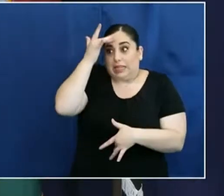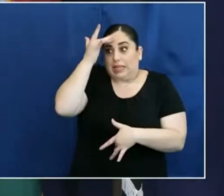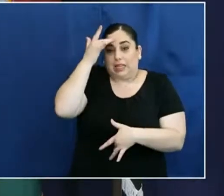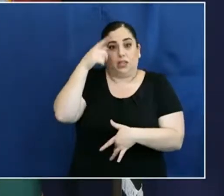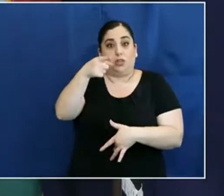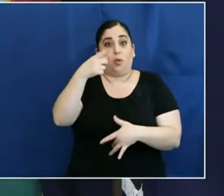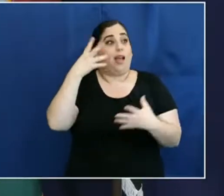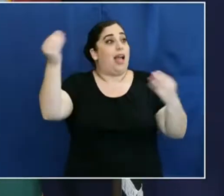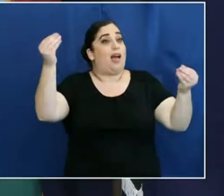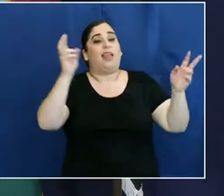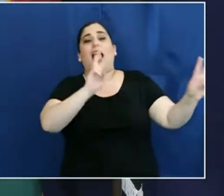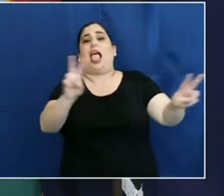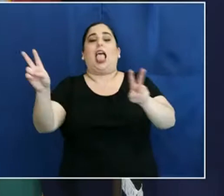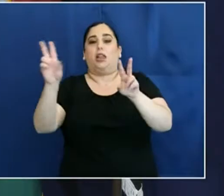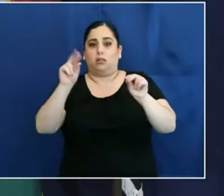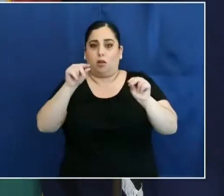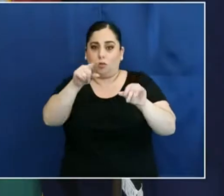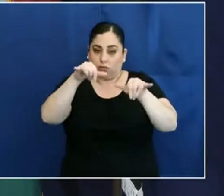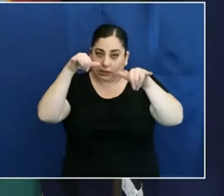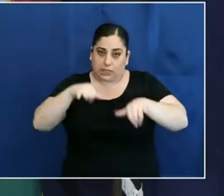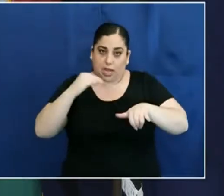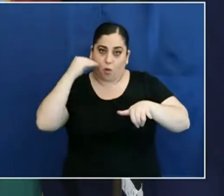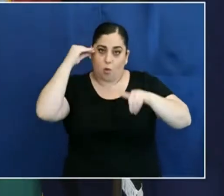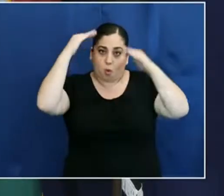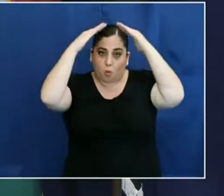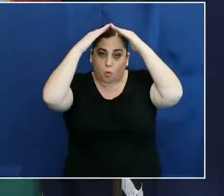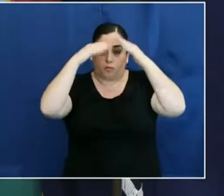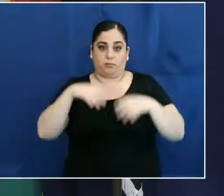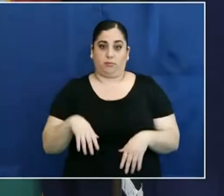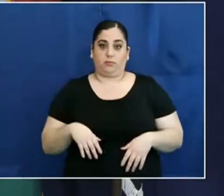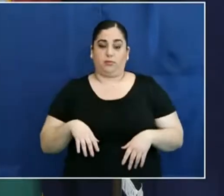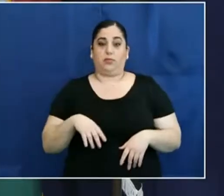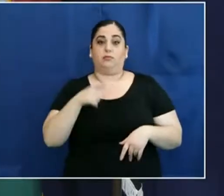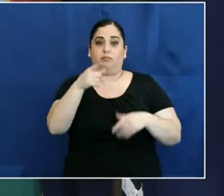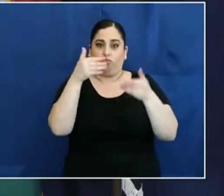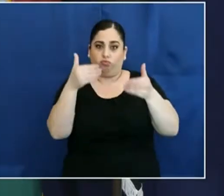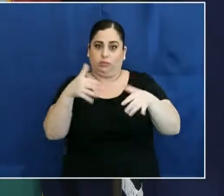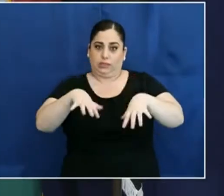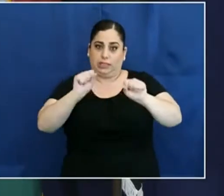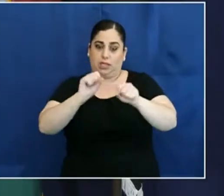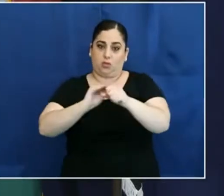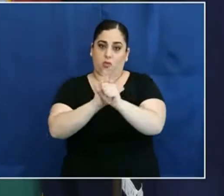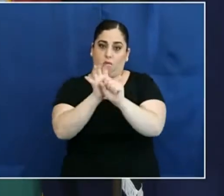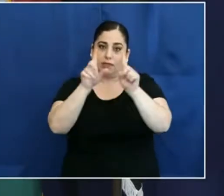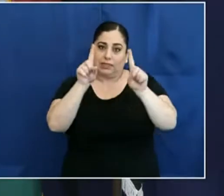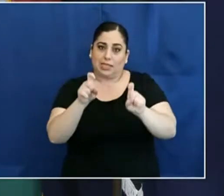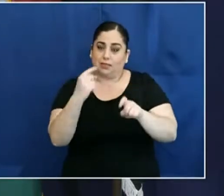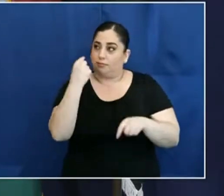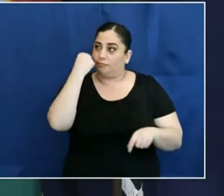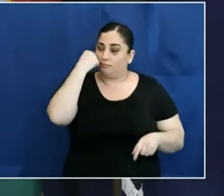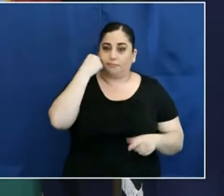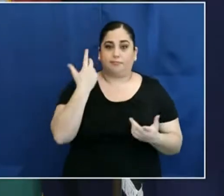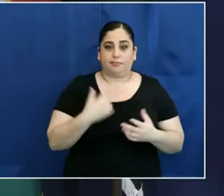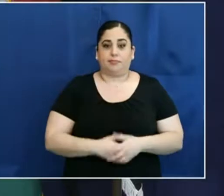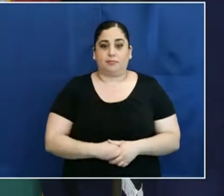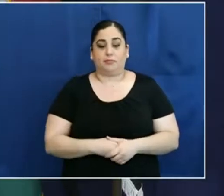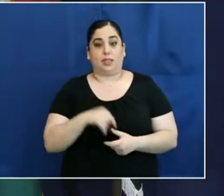get vaccinated. We will continue to promote those strategies as a way to be COVID